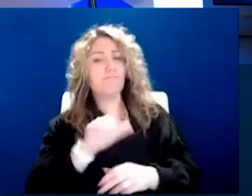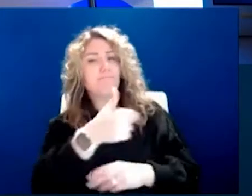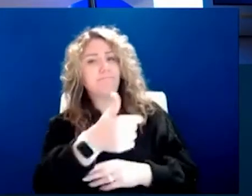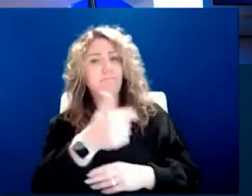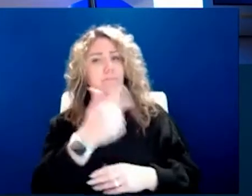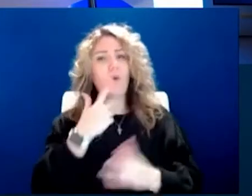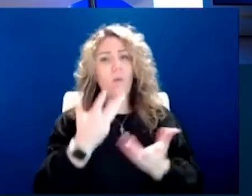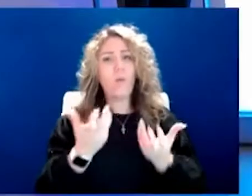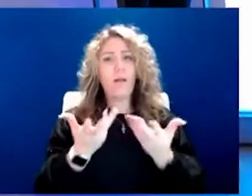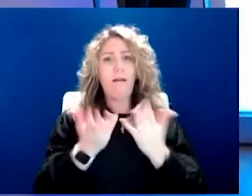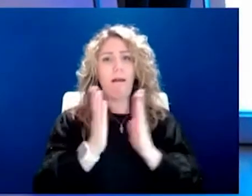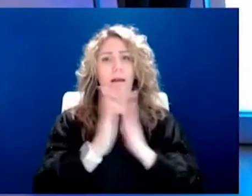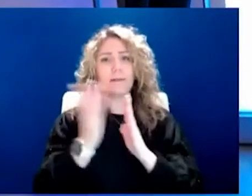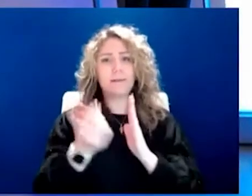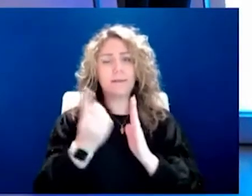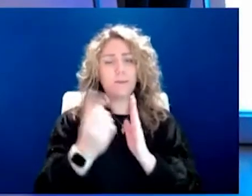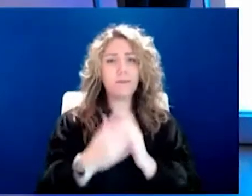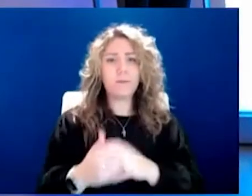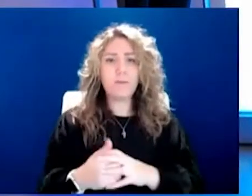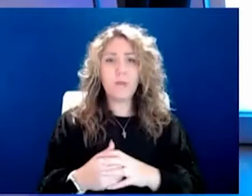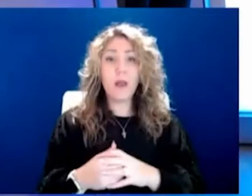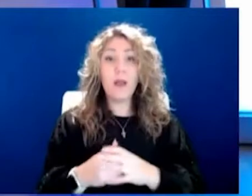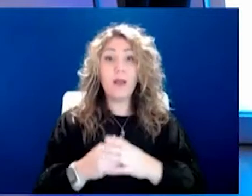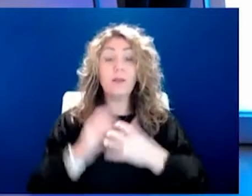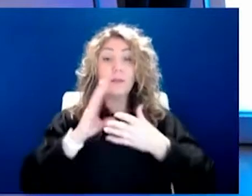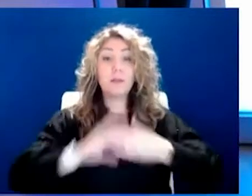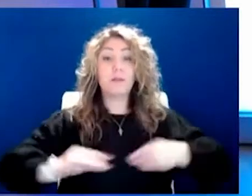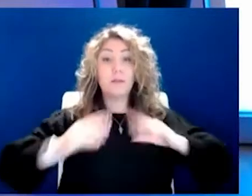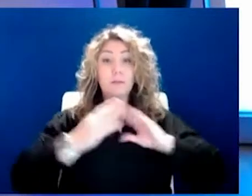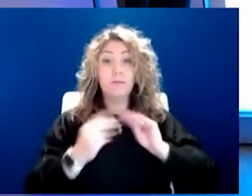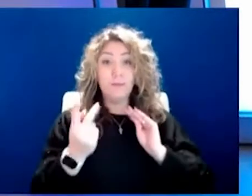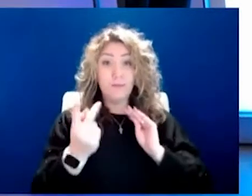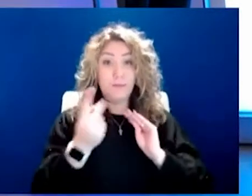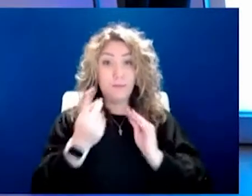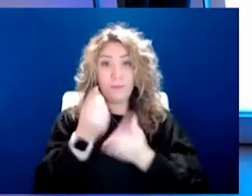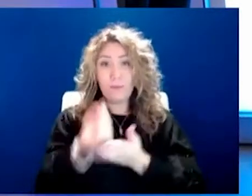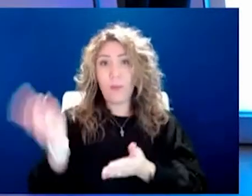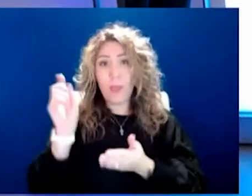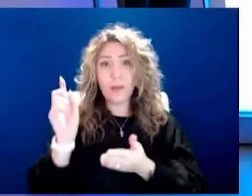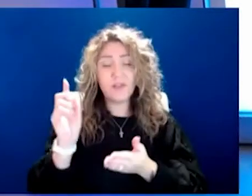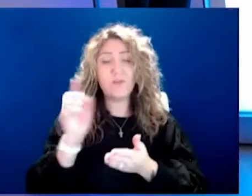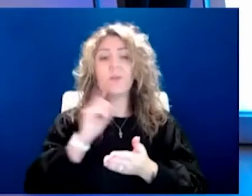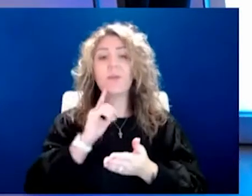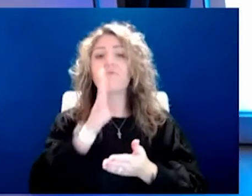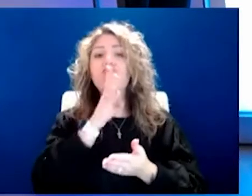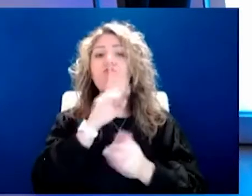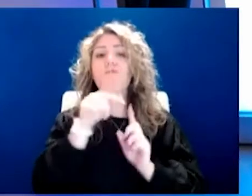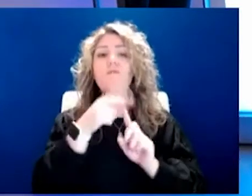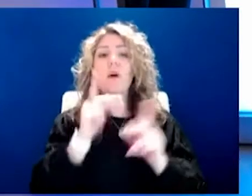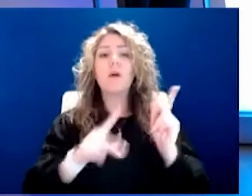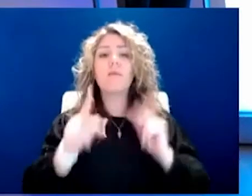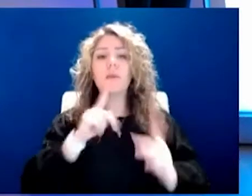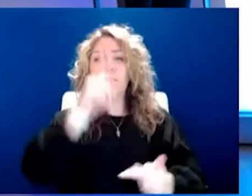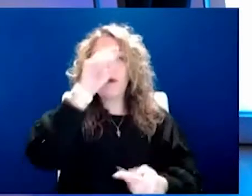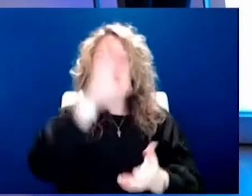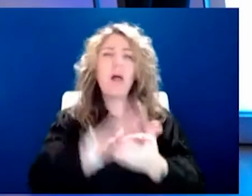something. In the story that you and I did last week, we talked about people believing this is a hoax or